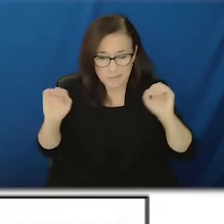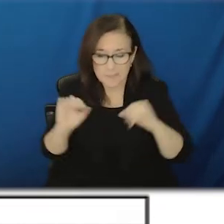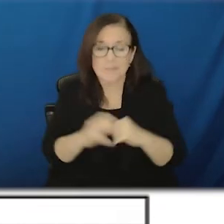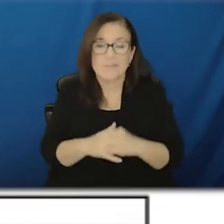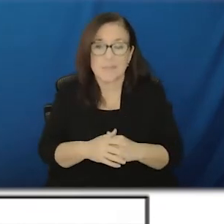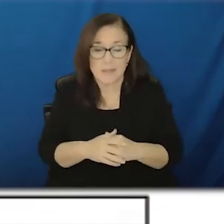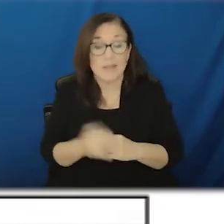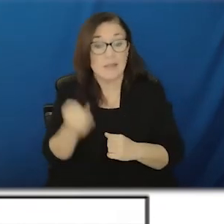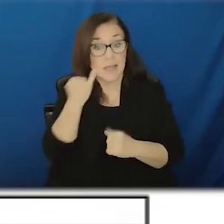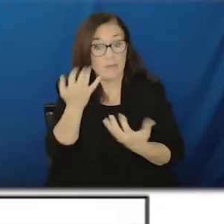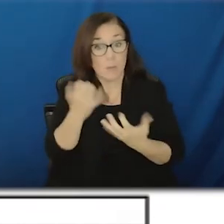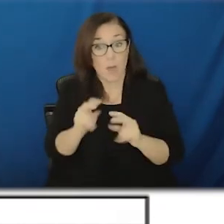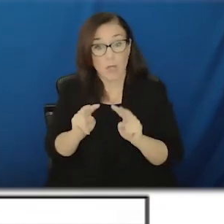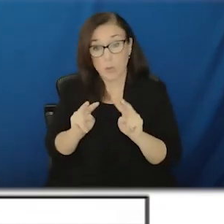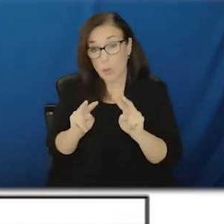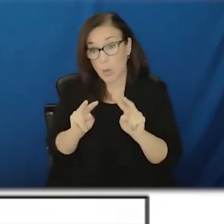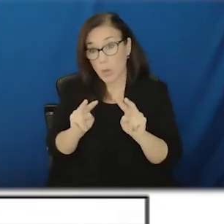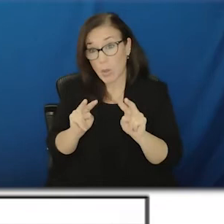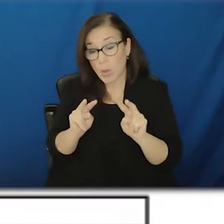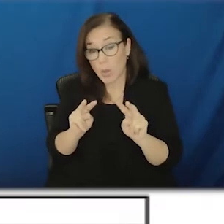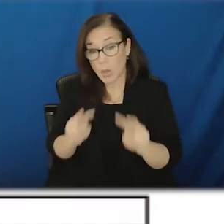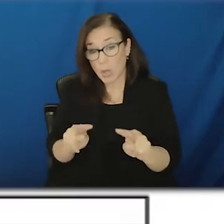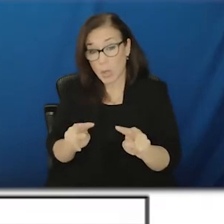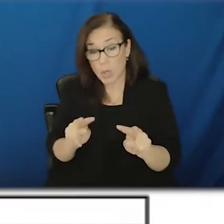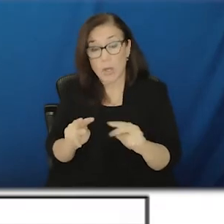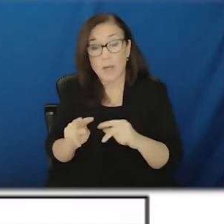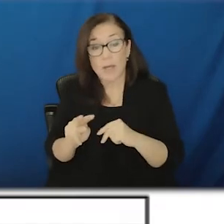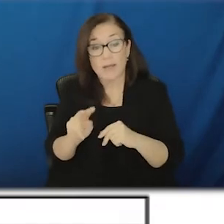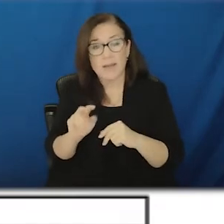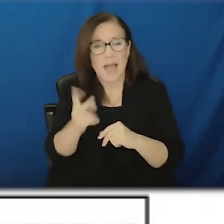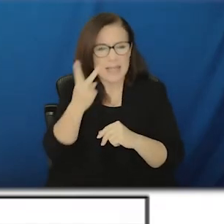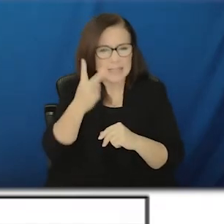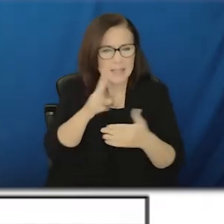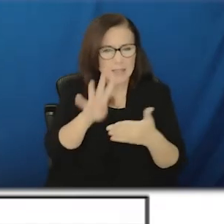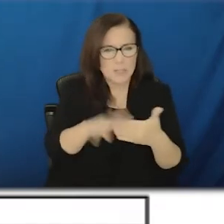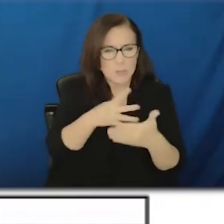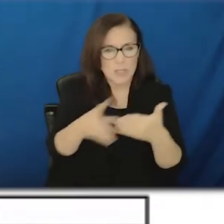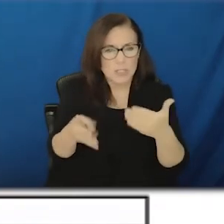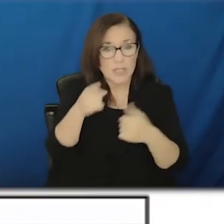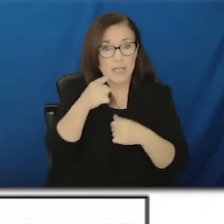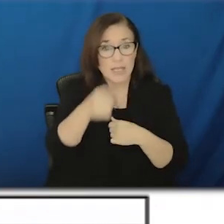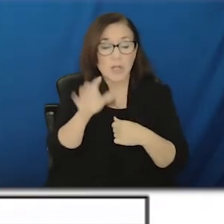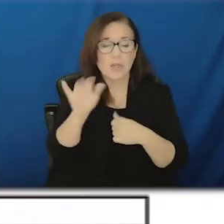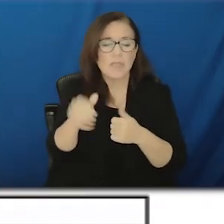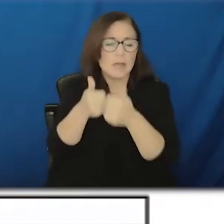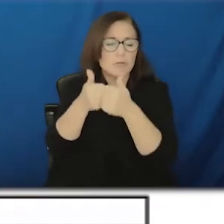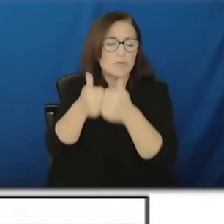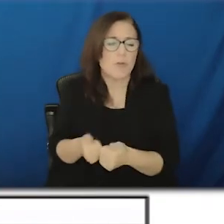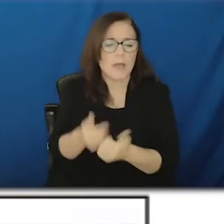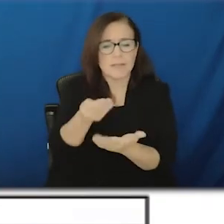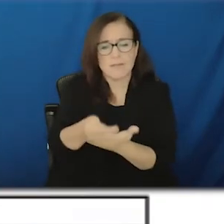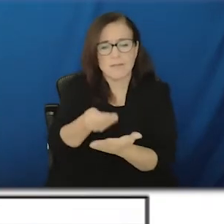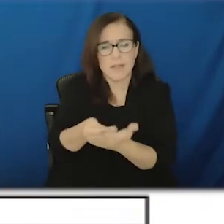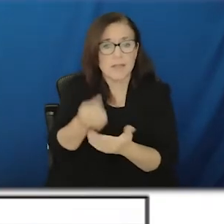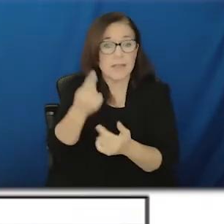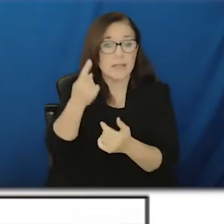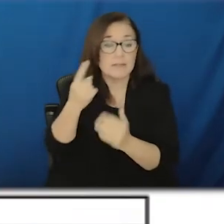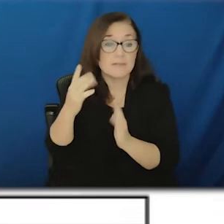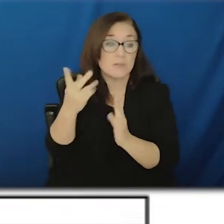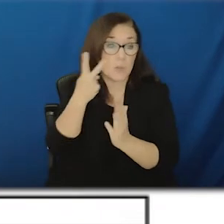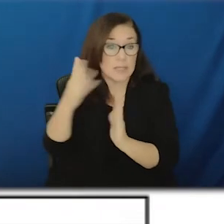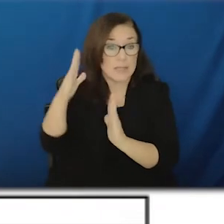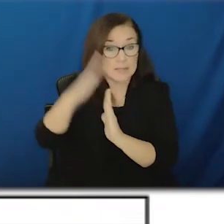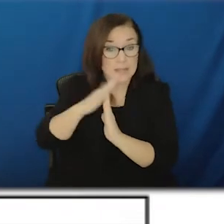you want to look at now we're to your spreadsheet that I see on the screen here, it just kind of tracks the funding for the project. So you see up at top is our